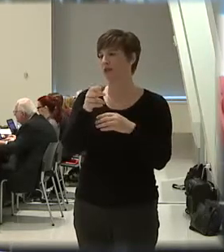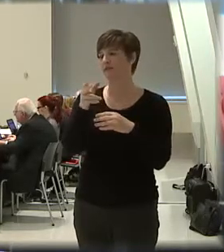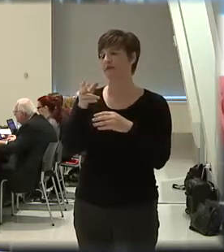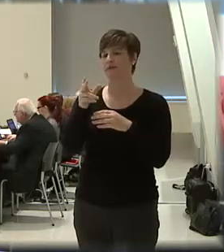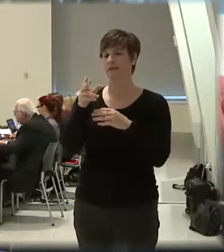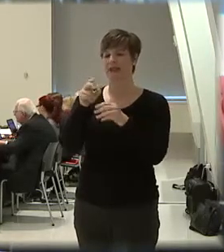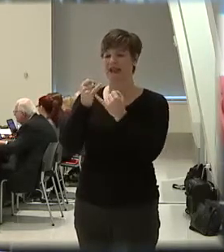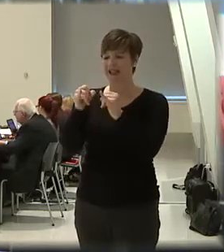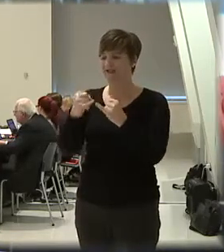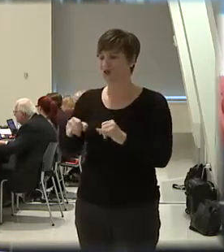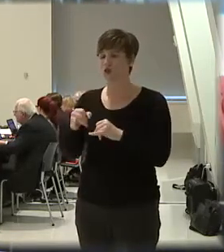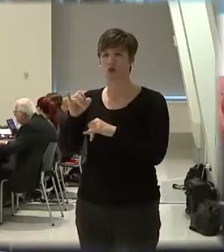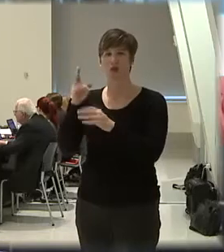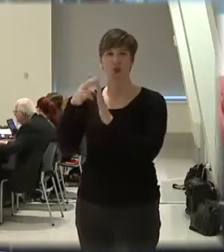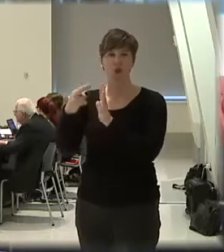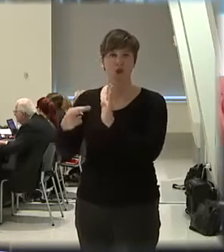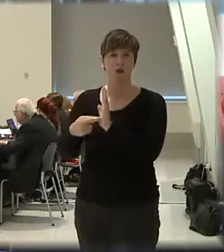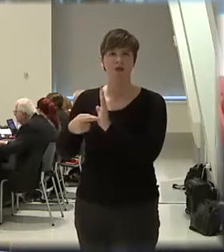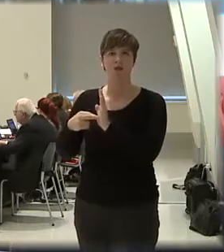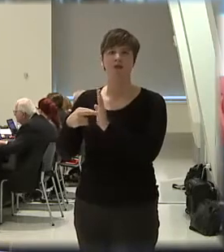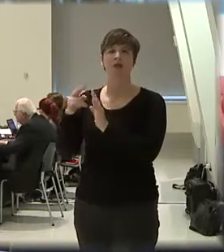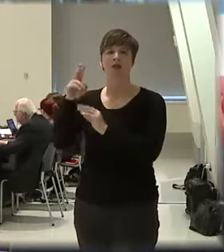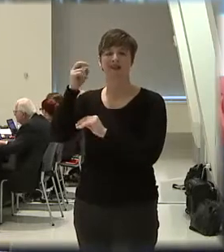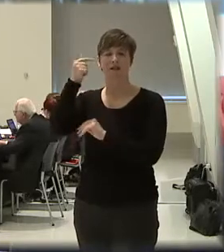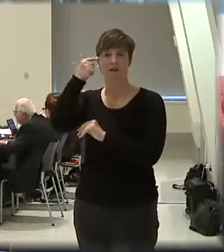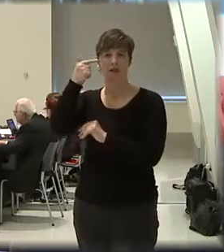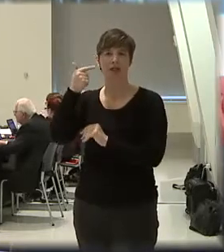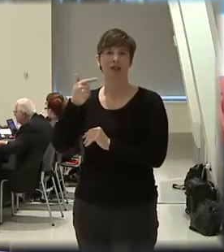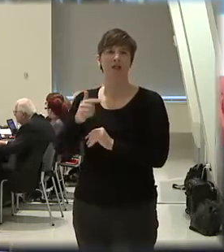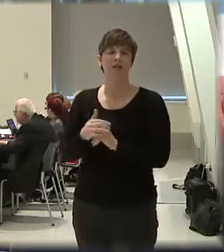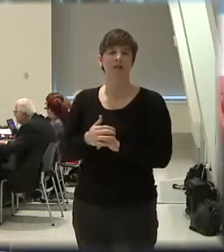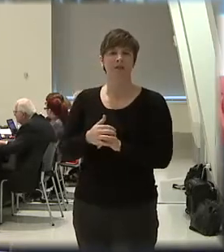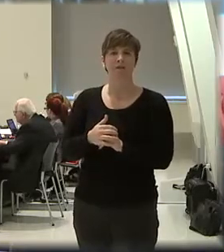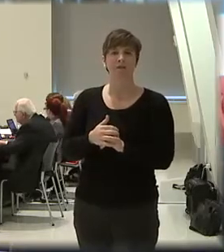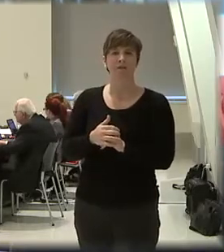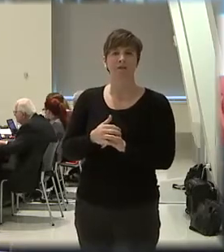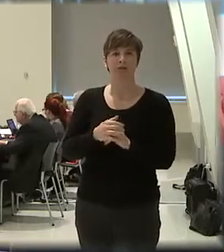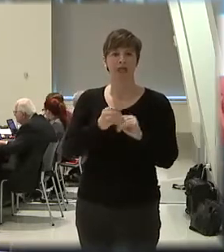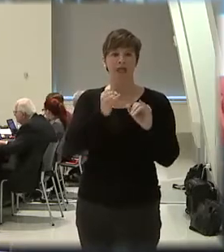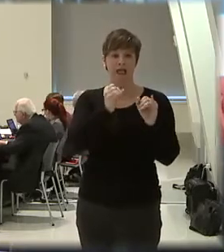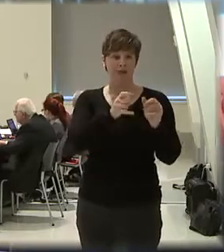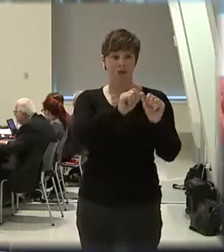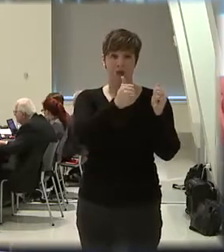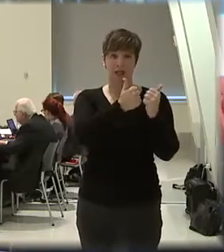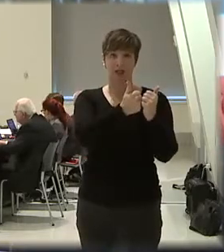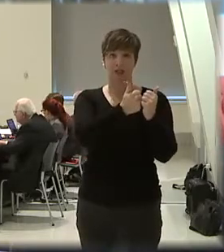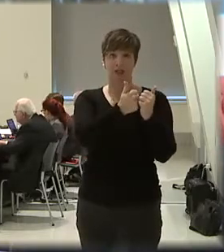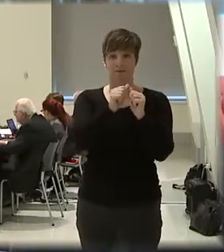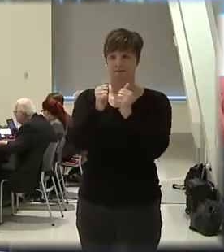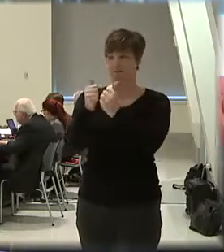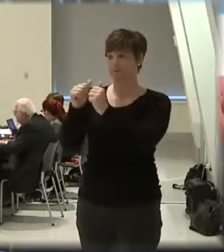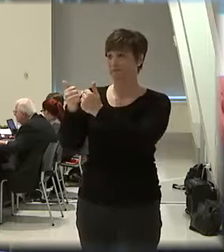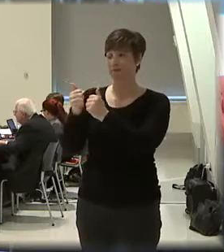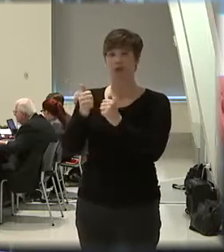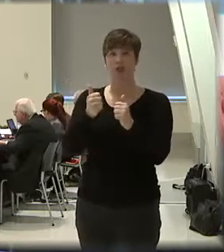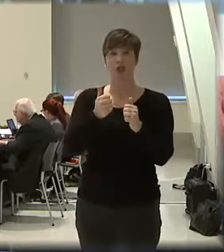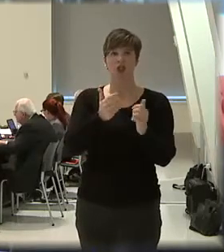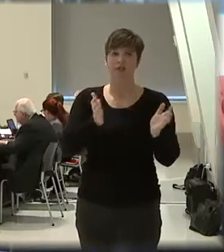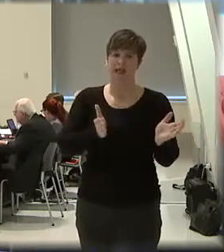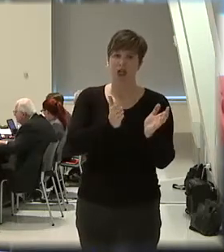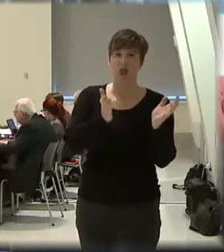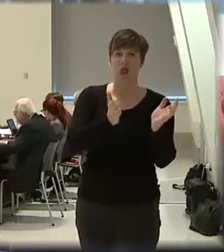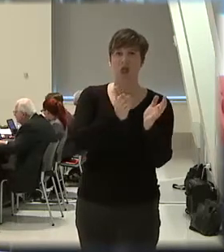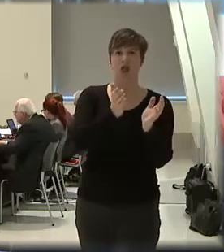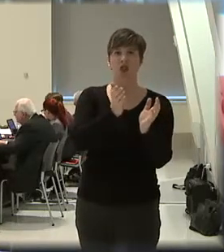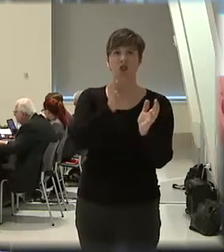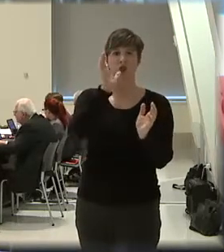or a version of local charter governance. The individual agencies should be highly encouraged to seek